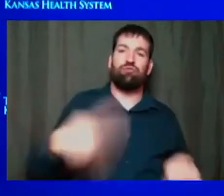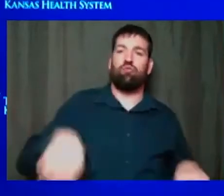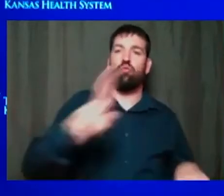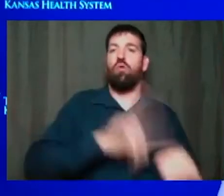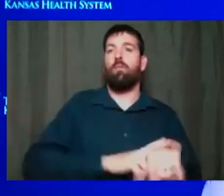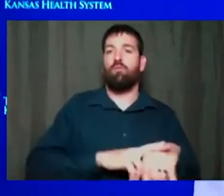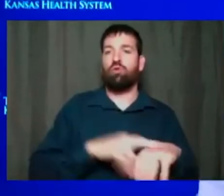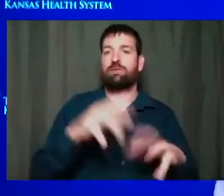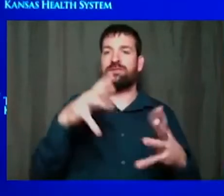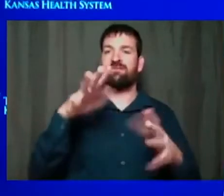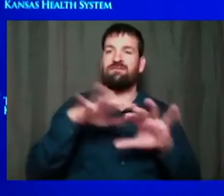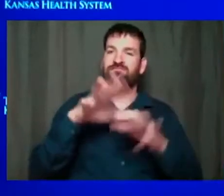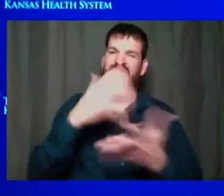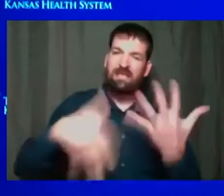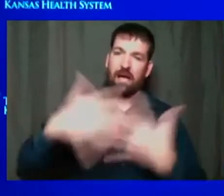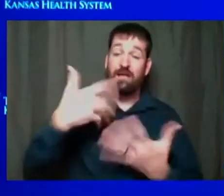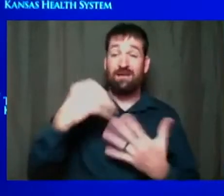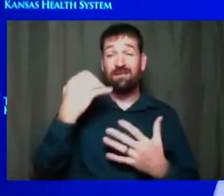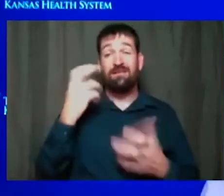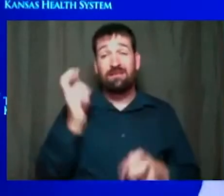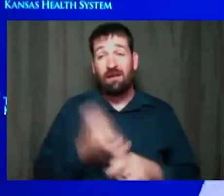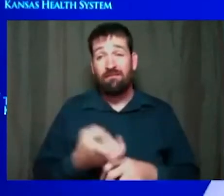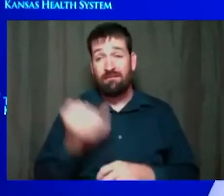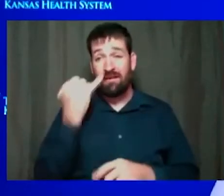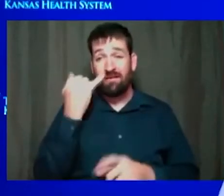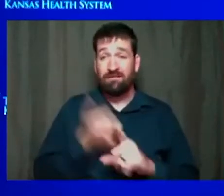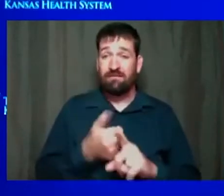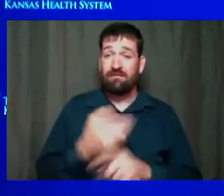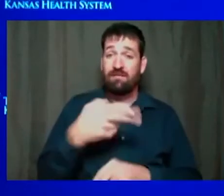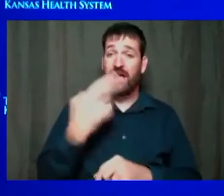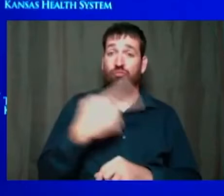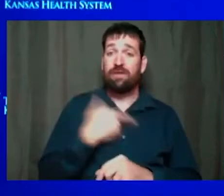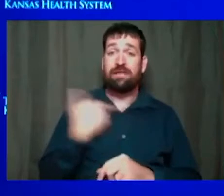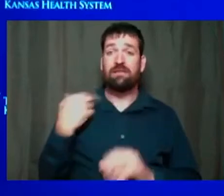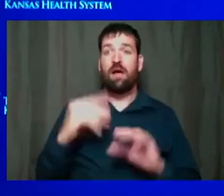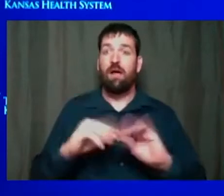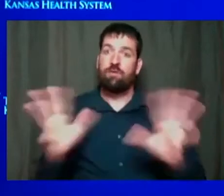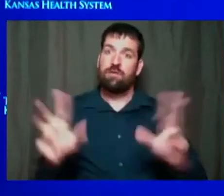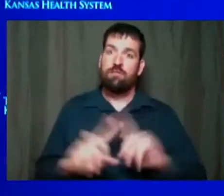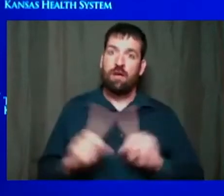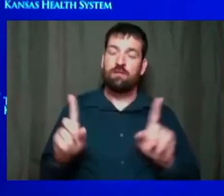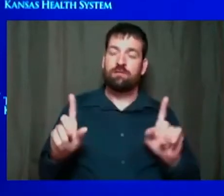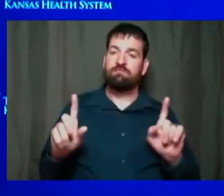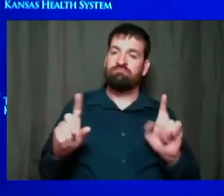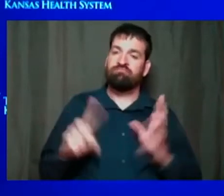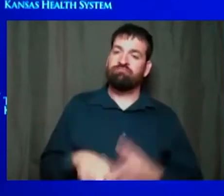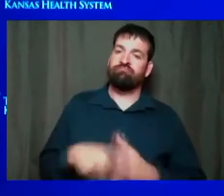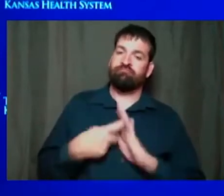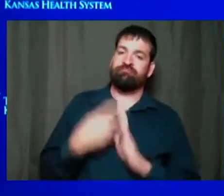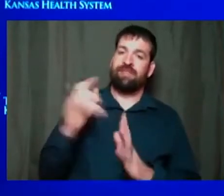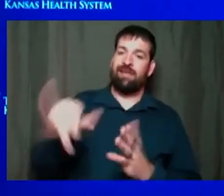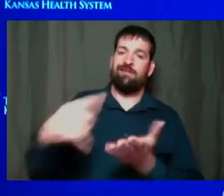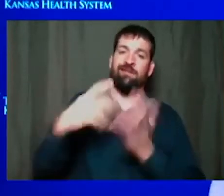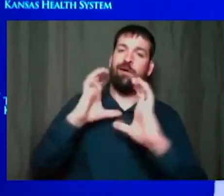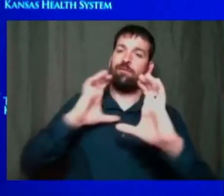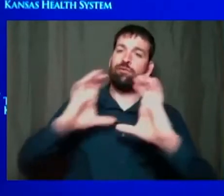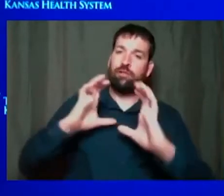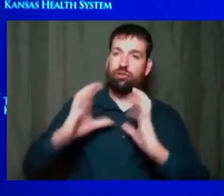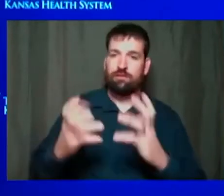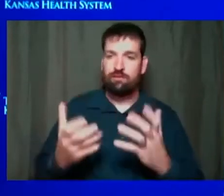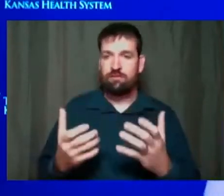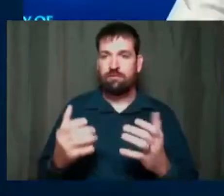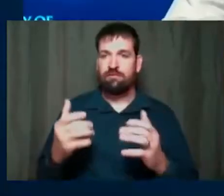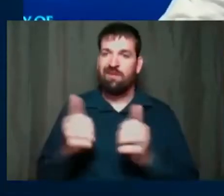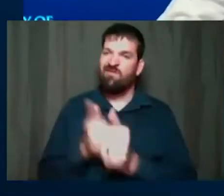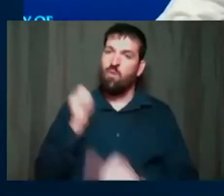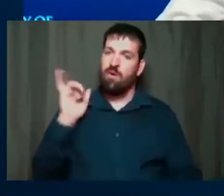difficult if you are at high risk, obviously, but you can start to have those conversations to try and do that and get away from that isolation. And Greg, I think